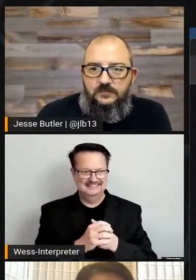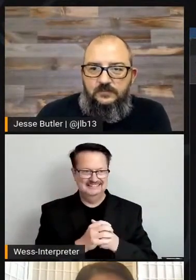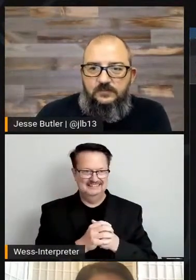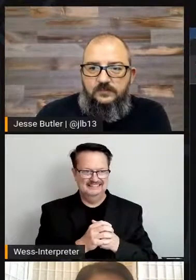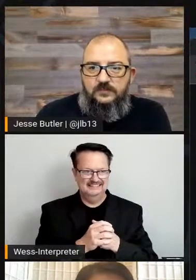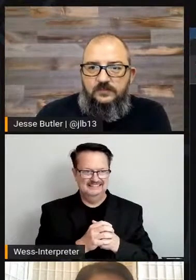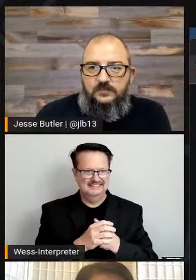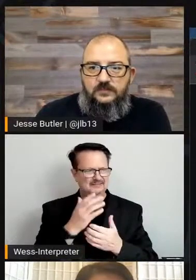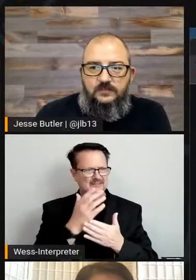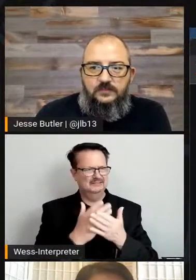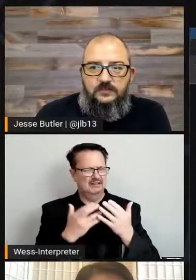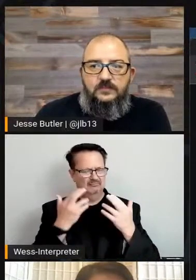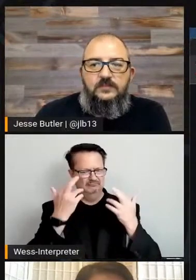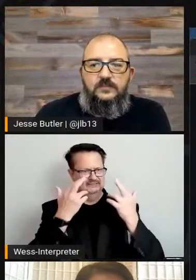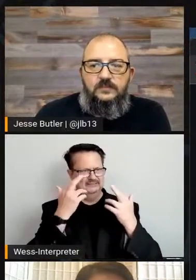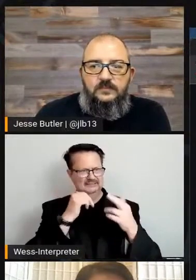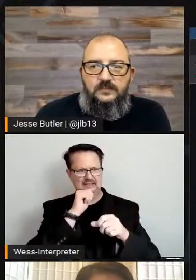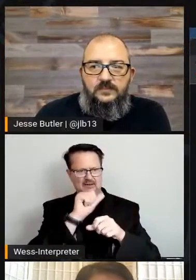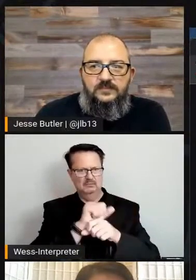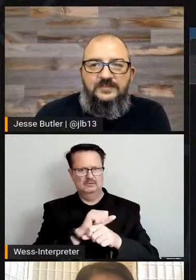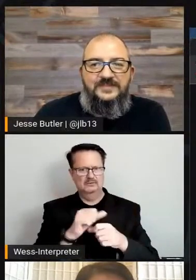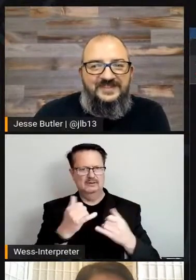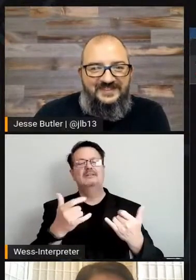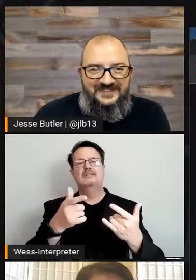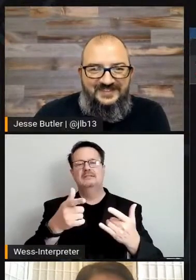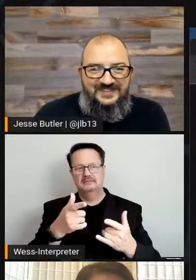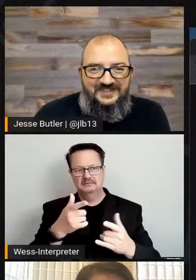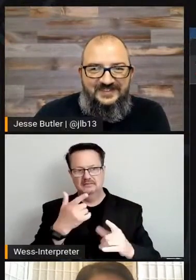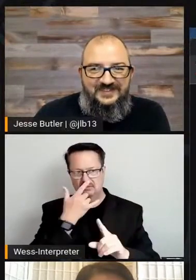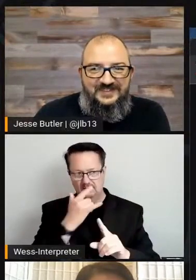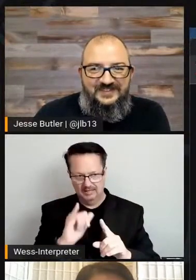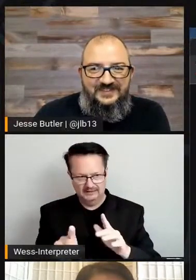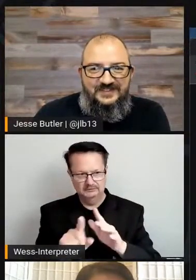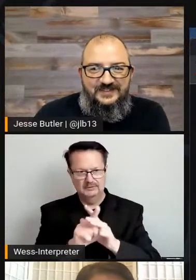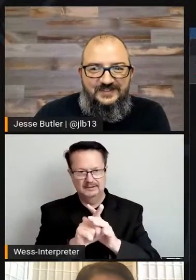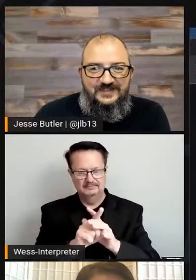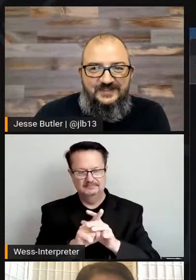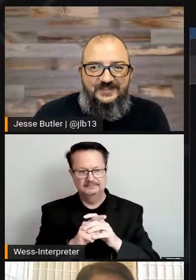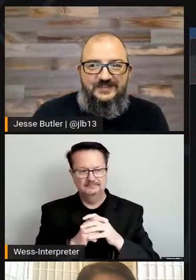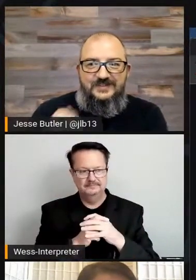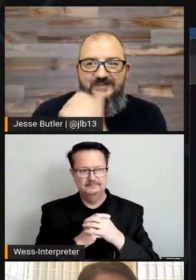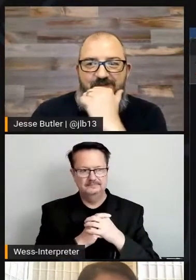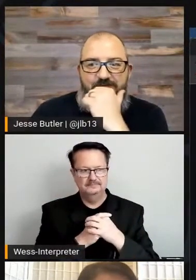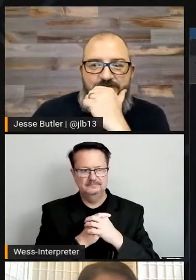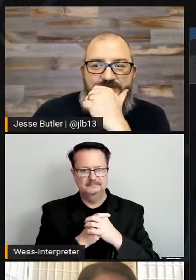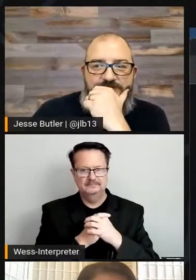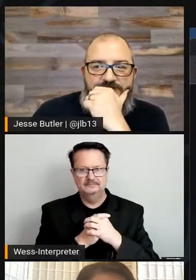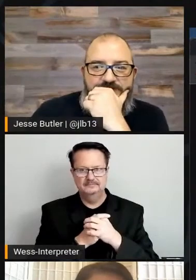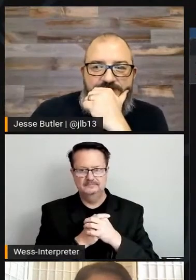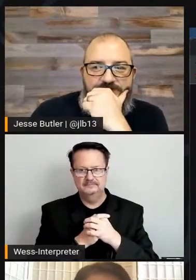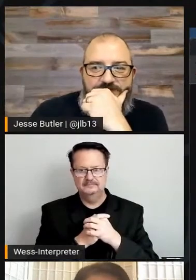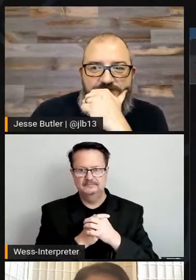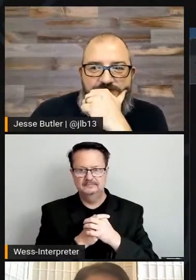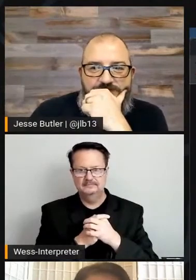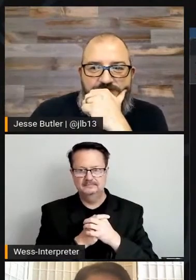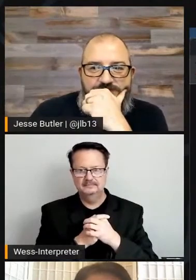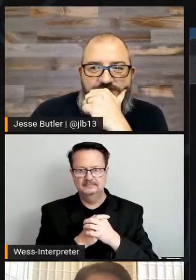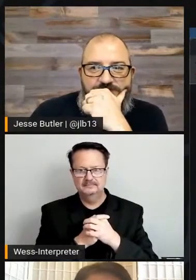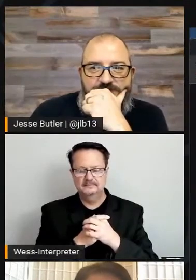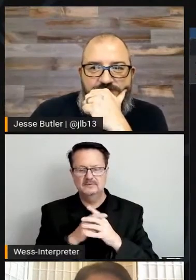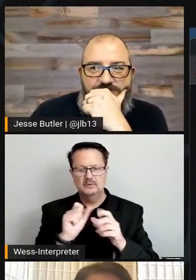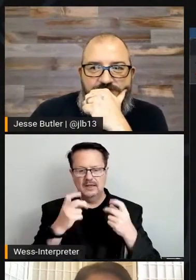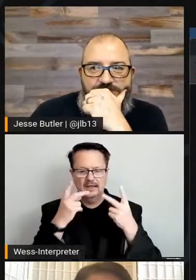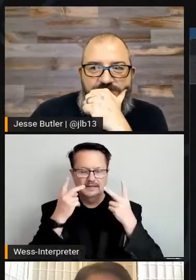For some reason, it's not working right now, but as you can see, it looks like it did show up. Here we go. So you can see